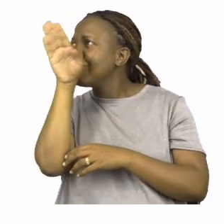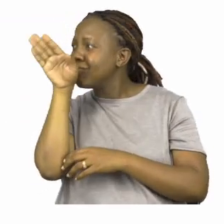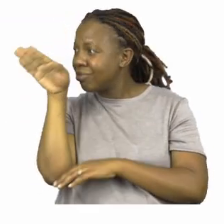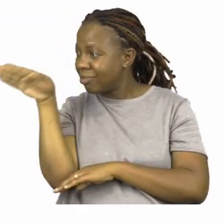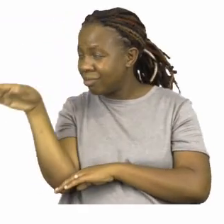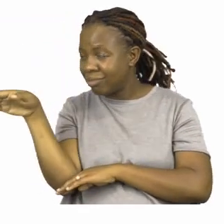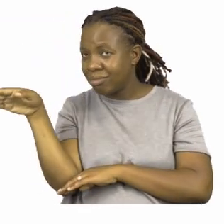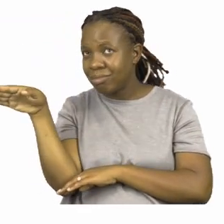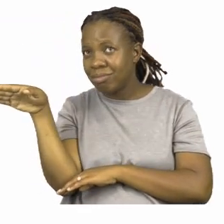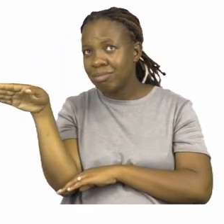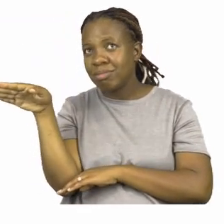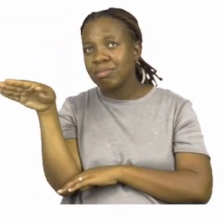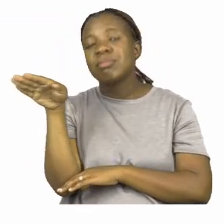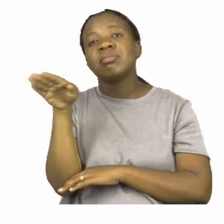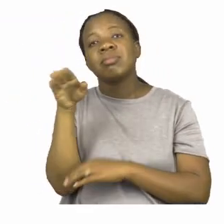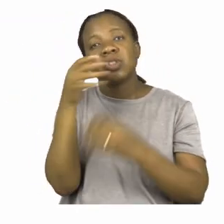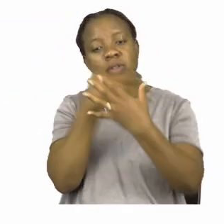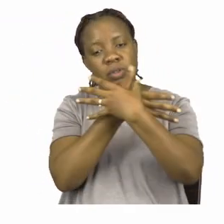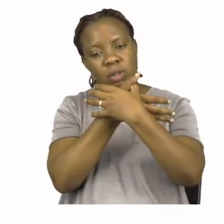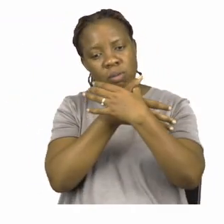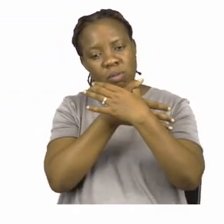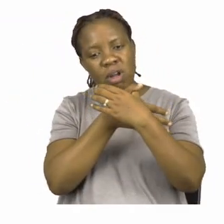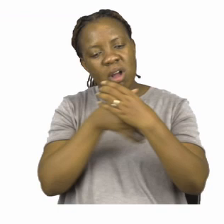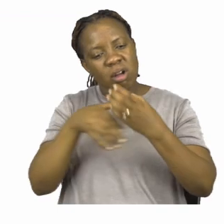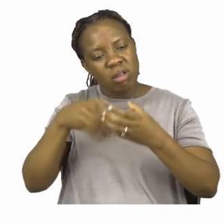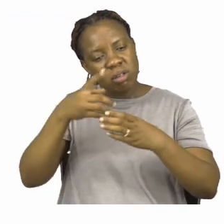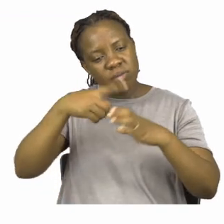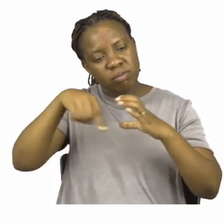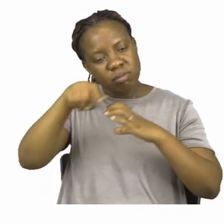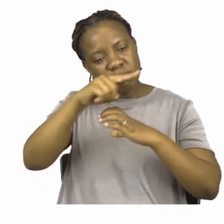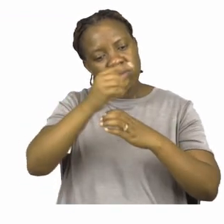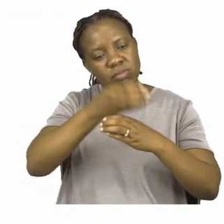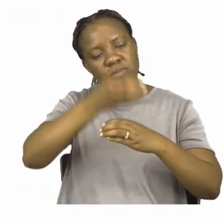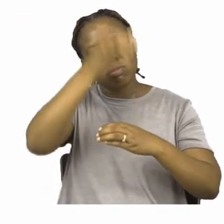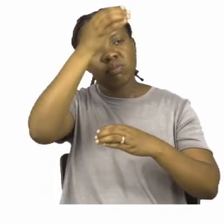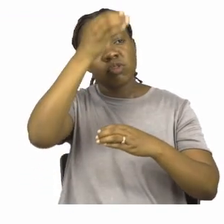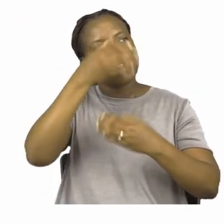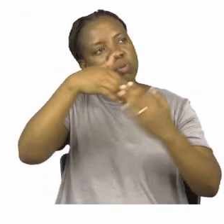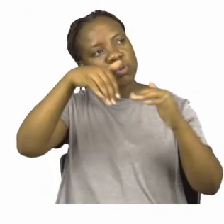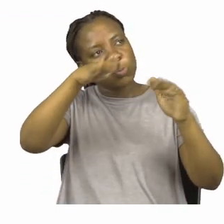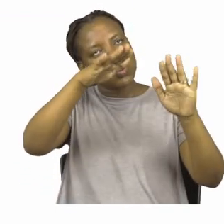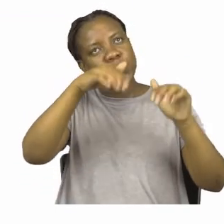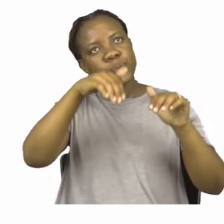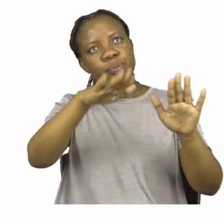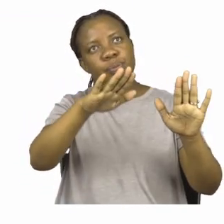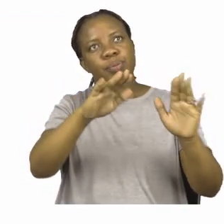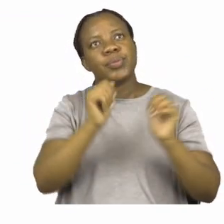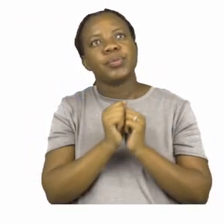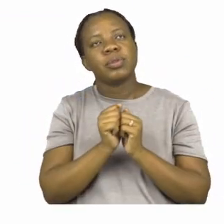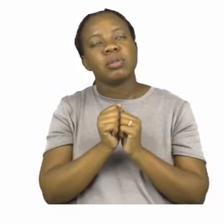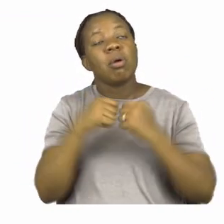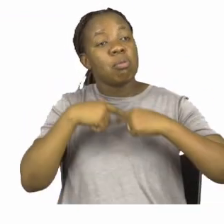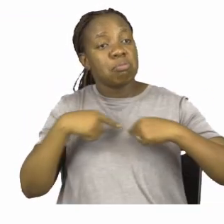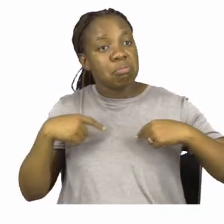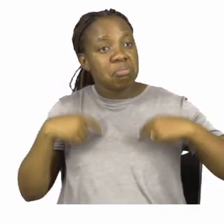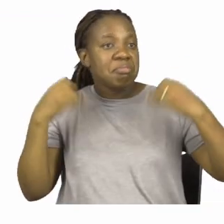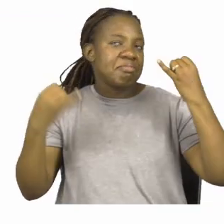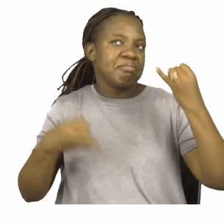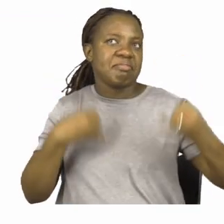day, we took the butterflies outside and let them go. We had